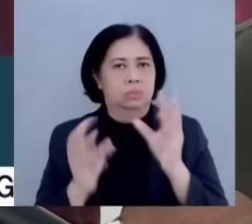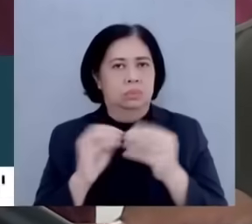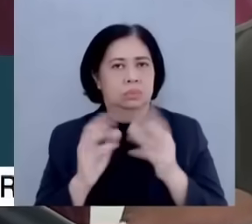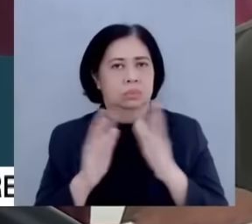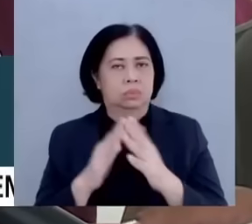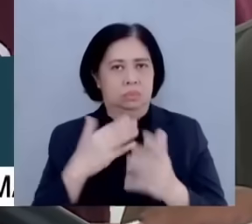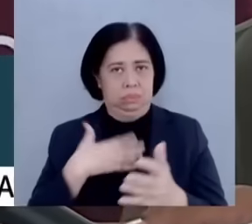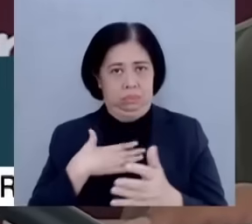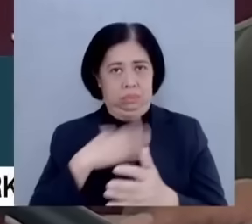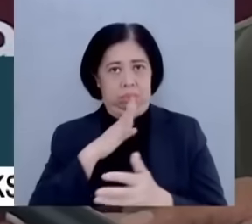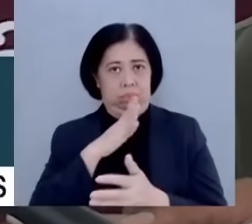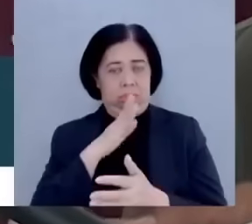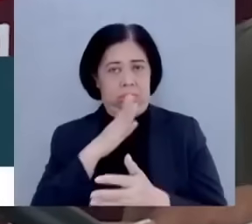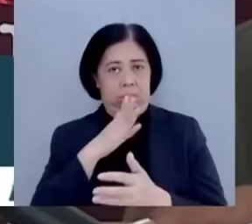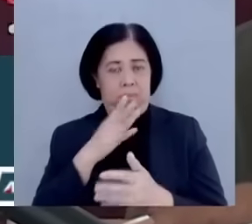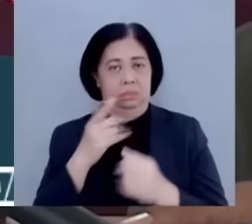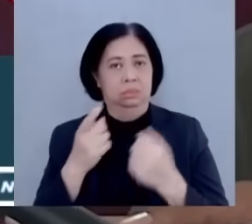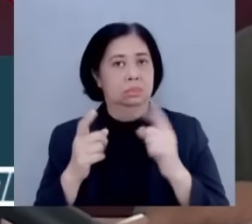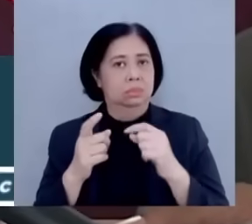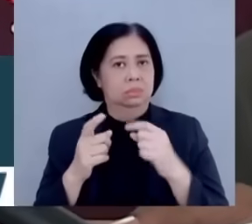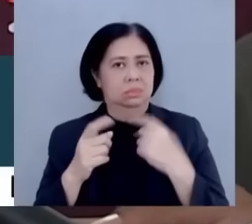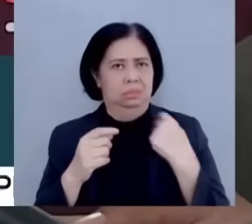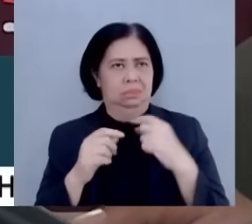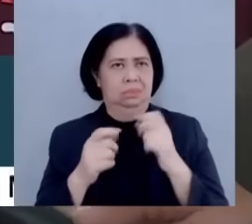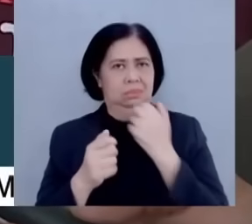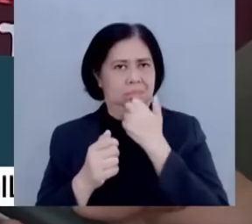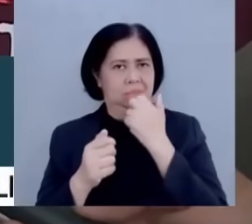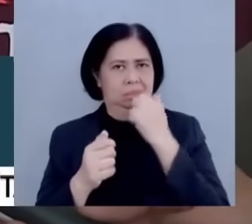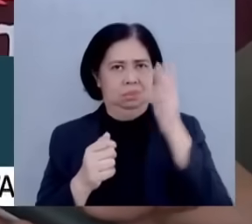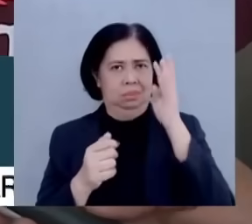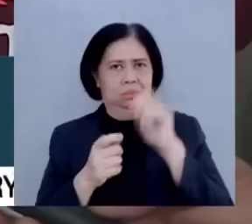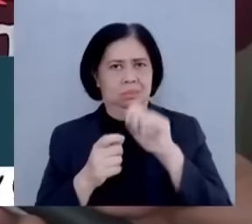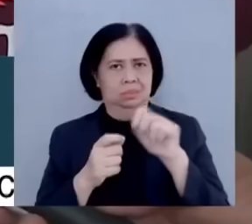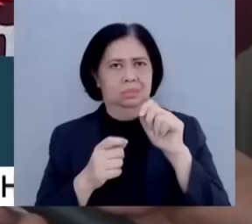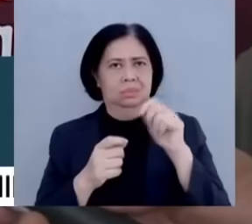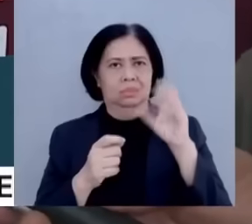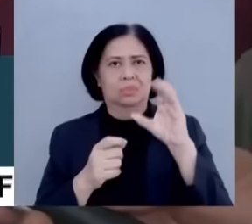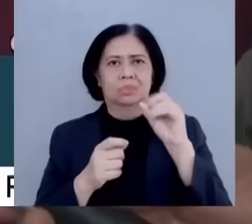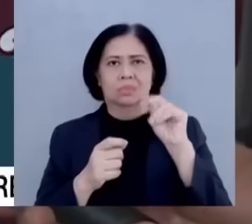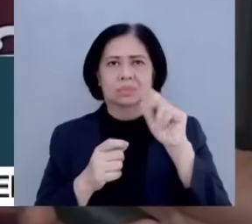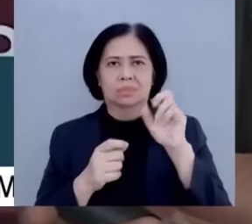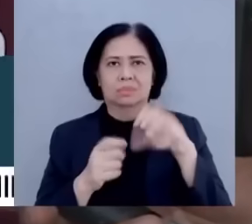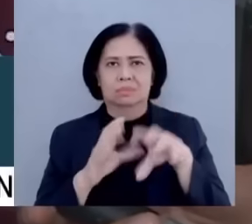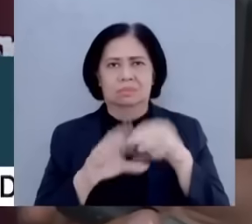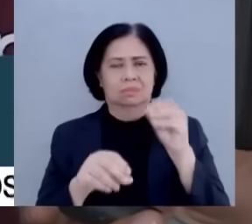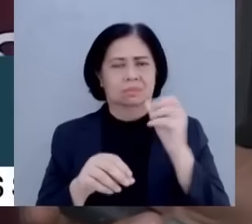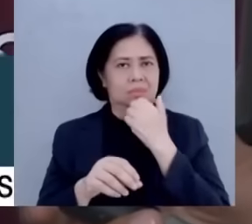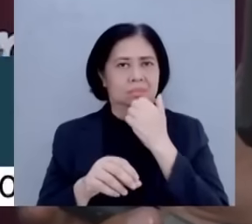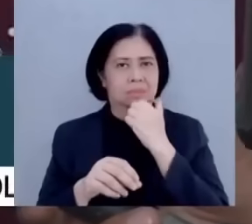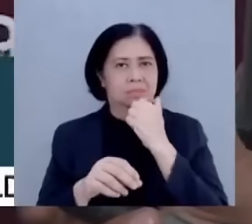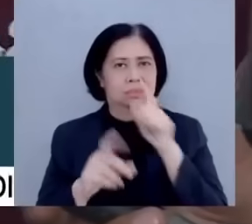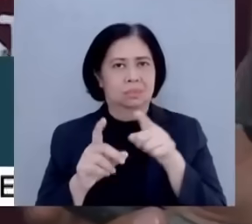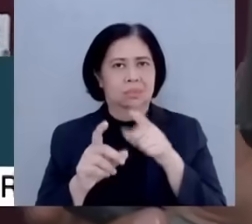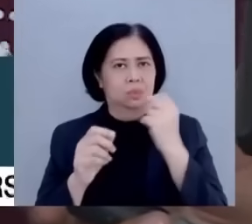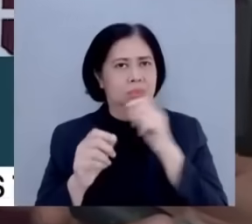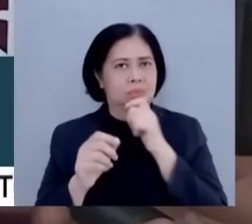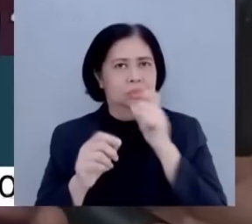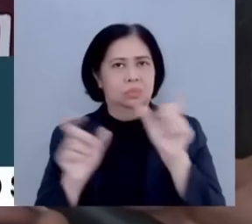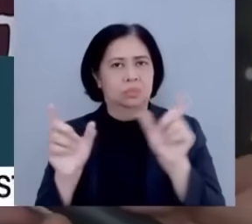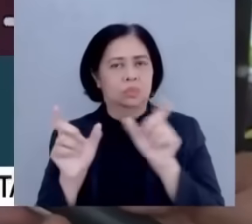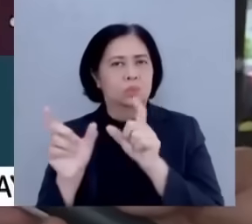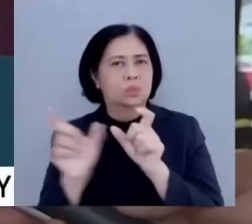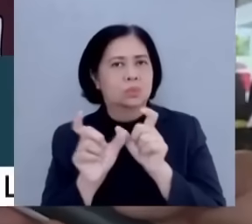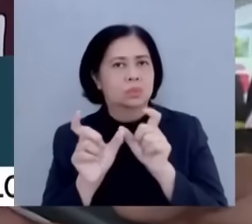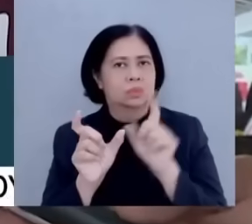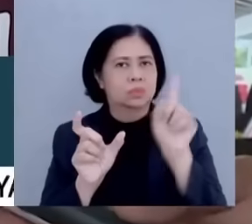statement, which is taken out of its logical context. Bakit hindi nila pinapalabas kung ano yung